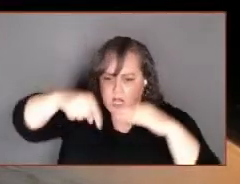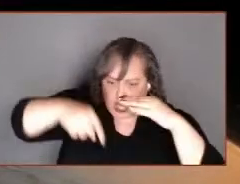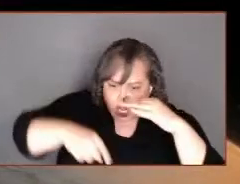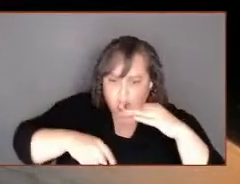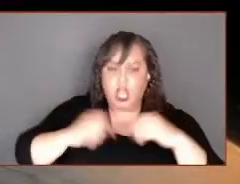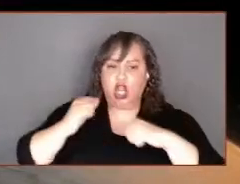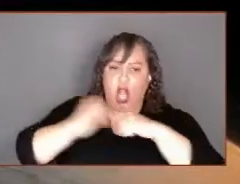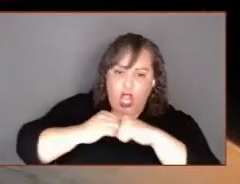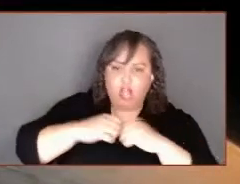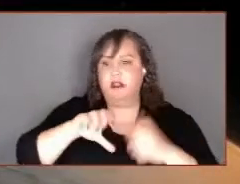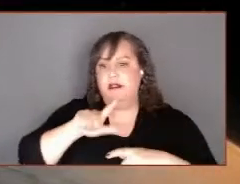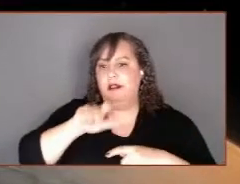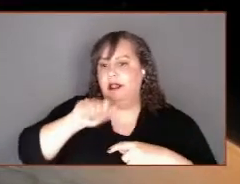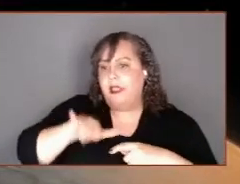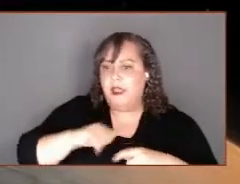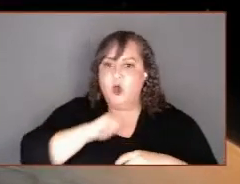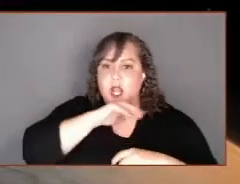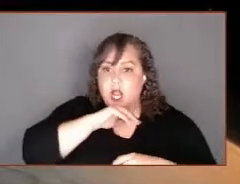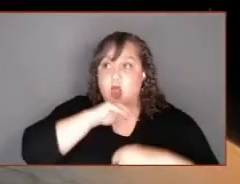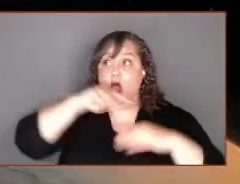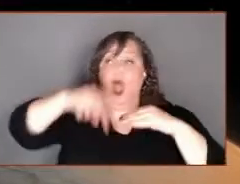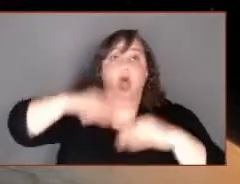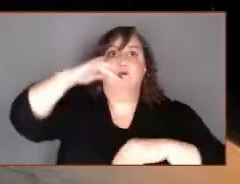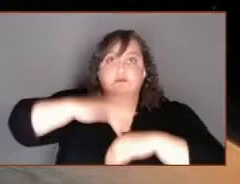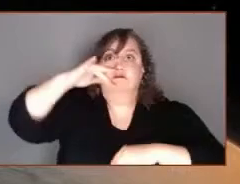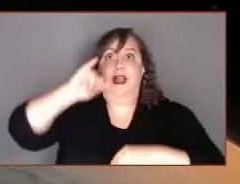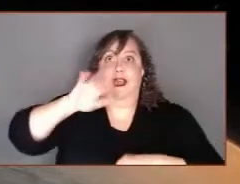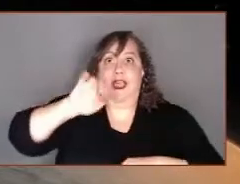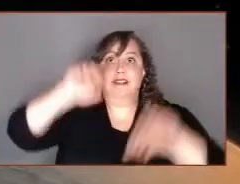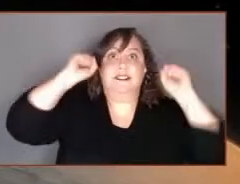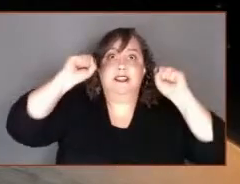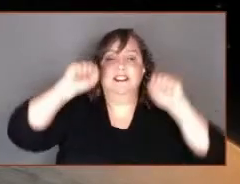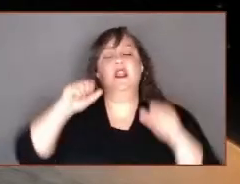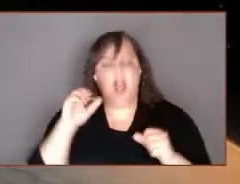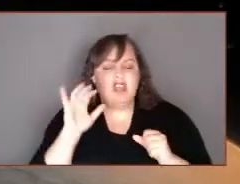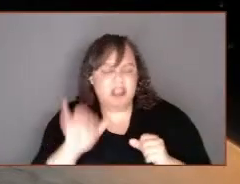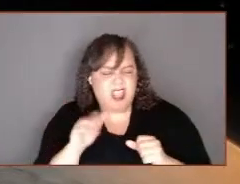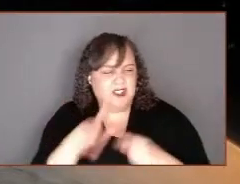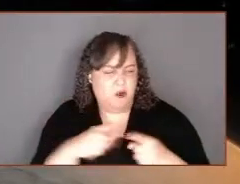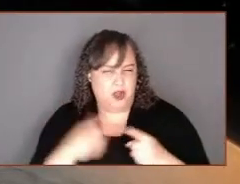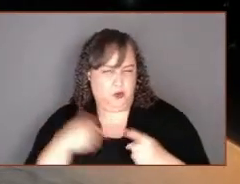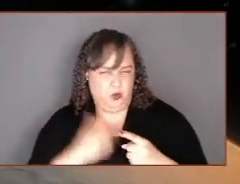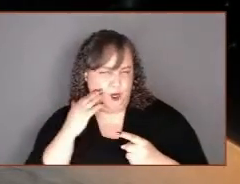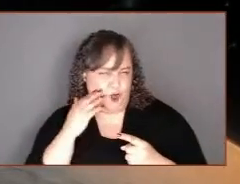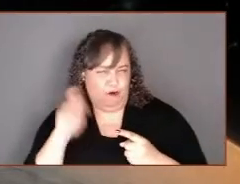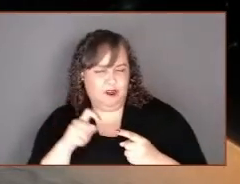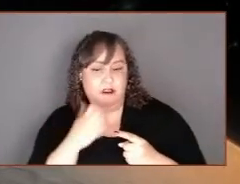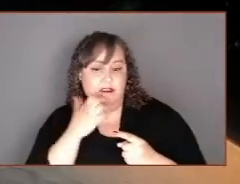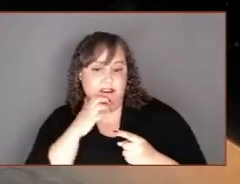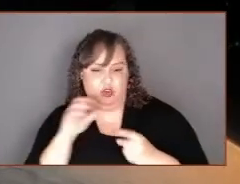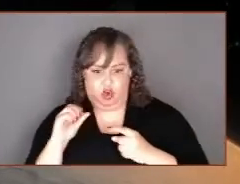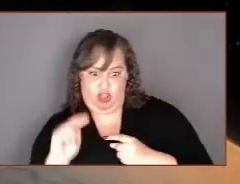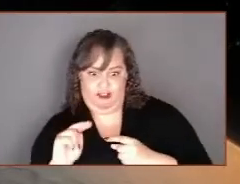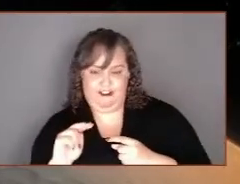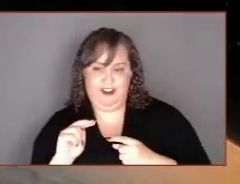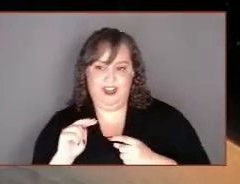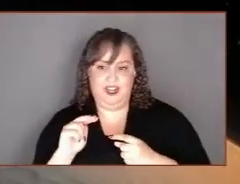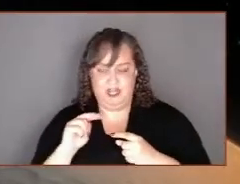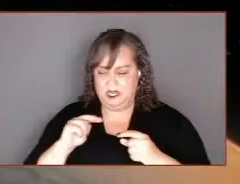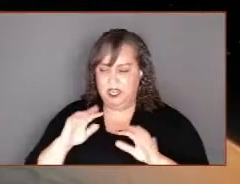in soil right now, I'm drilling in ice, and that's how you want to turn on the heater, you want to put the heater